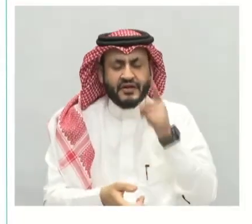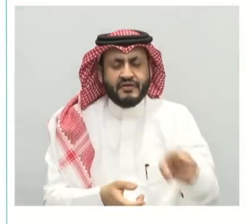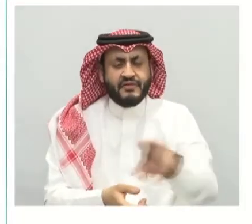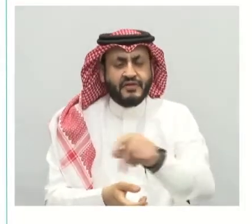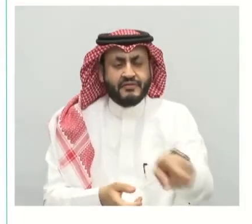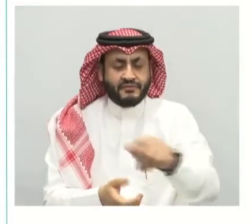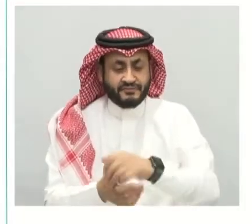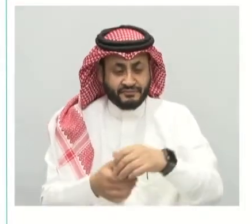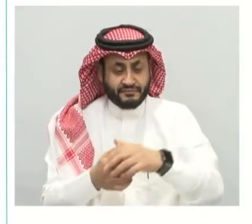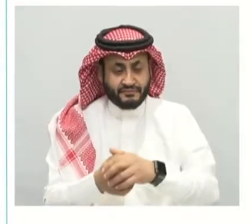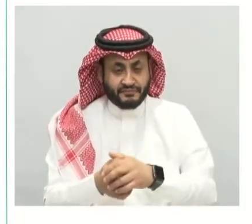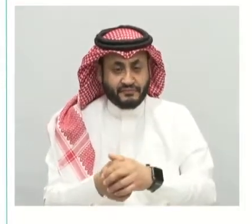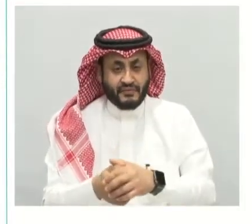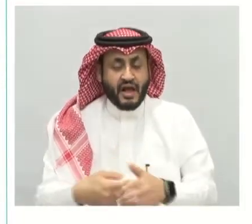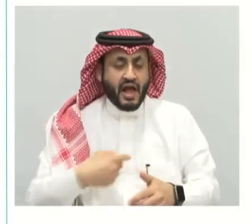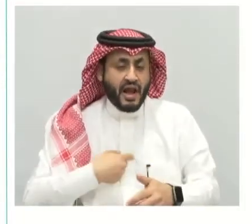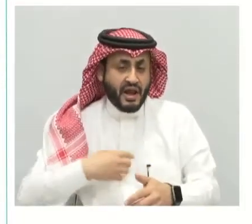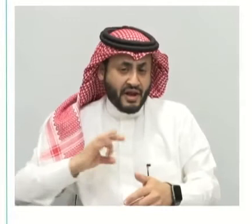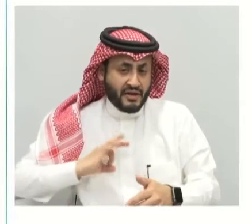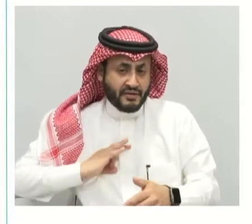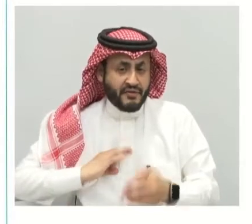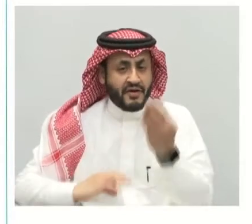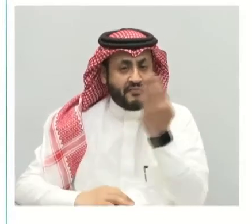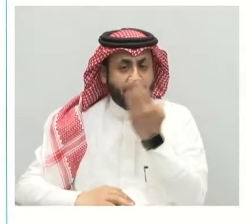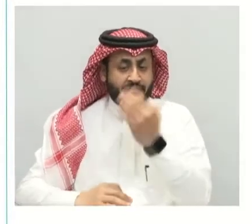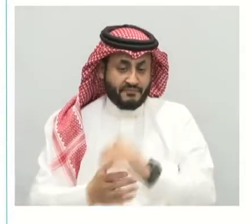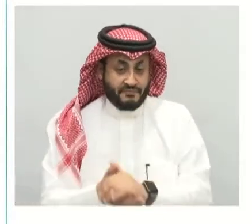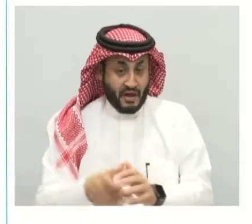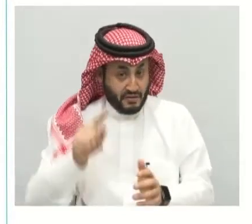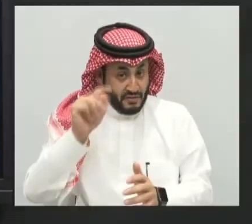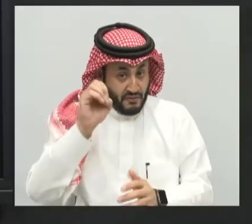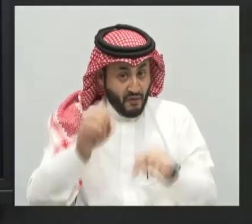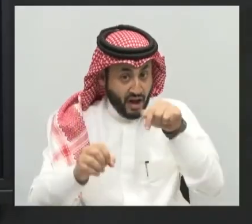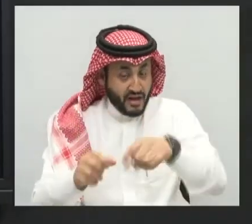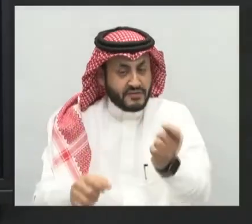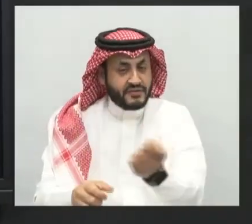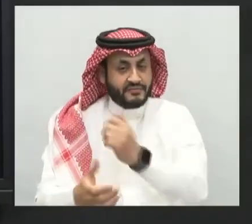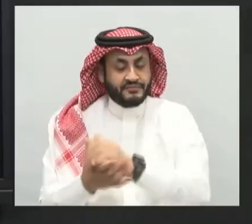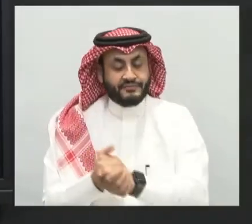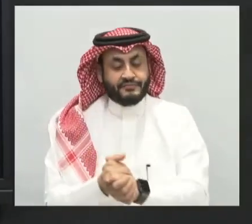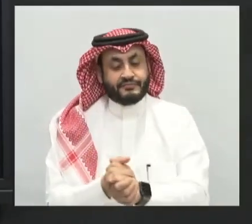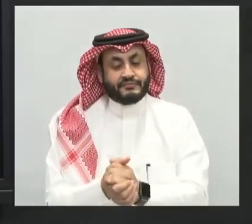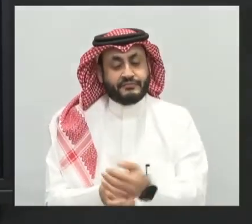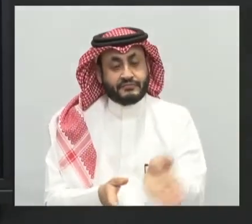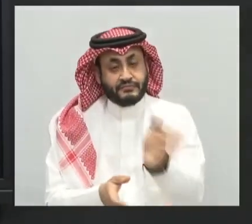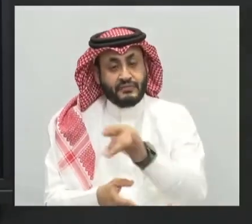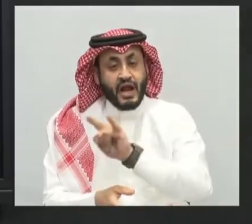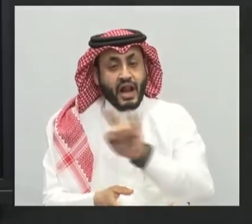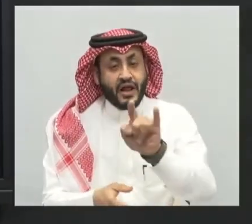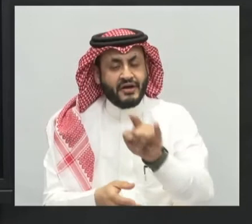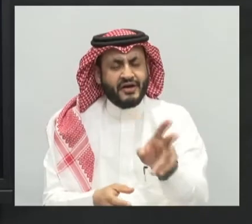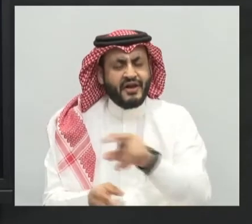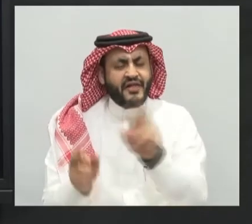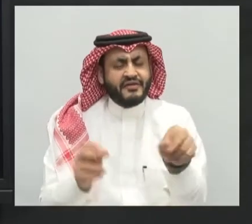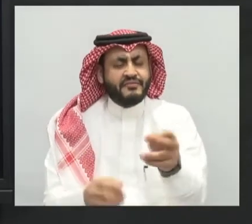I like to read. I like to read. Also in the negative form, we can say, I don't like